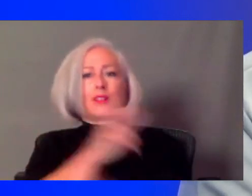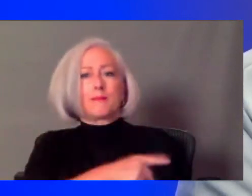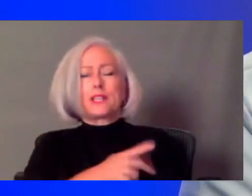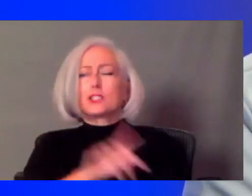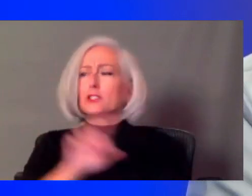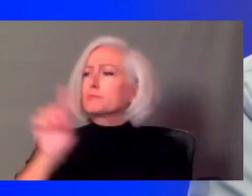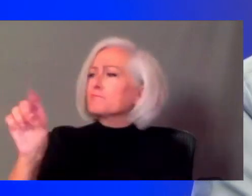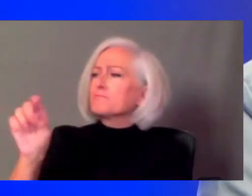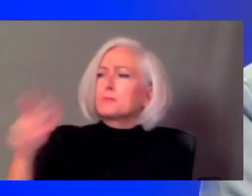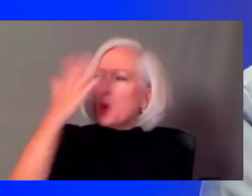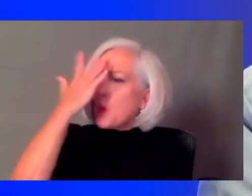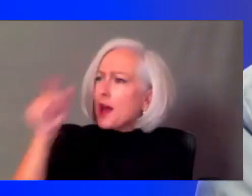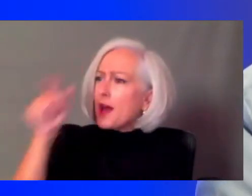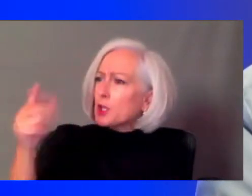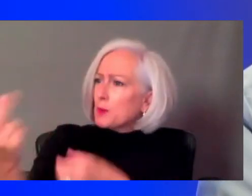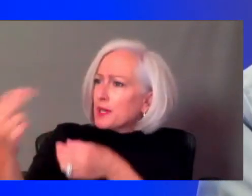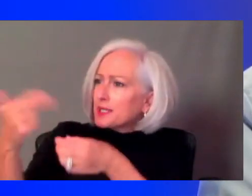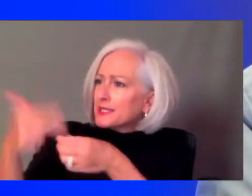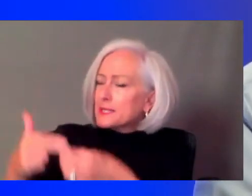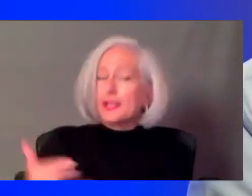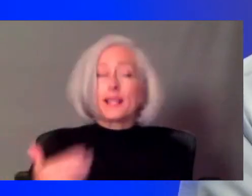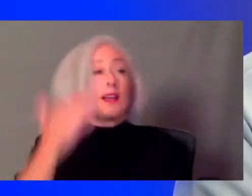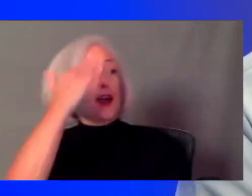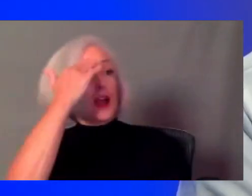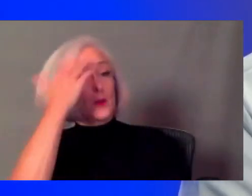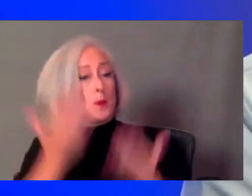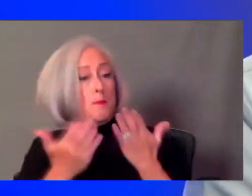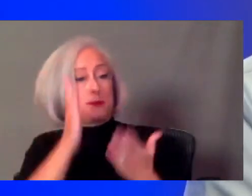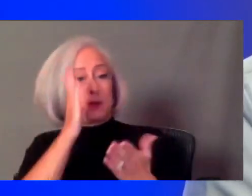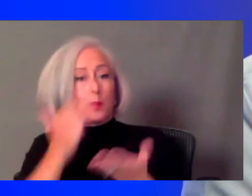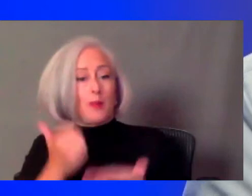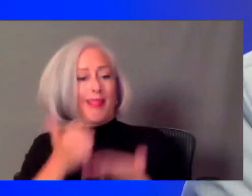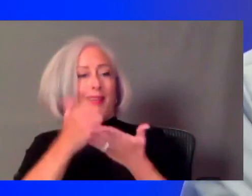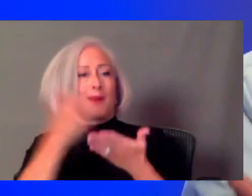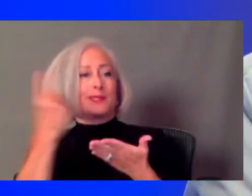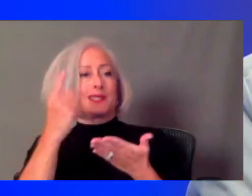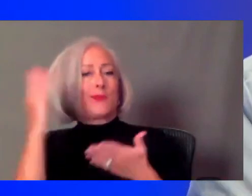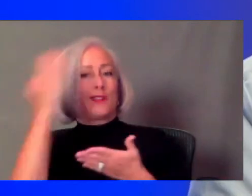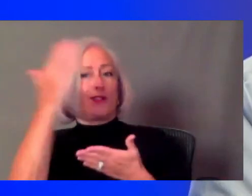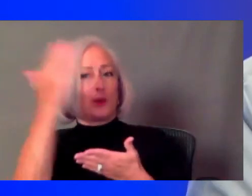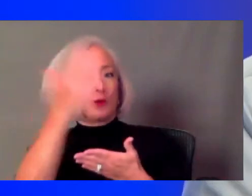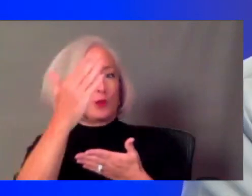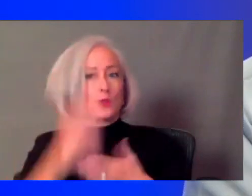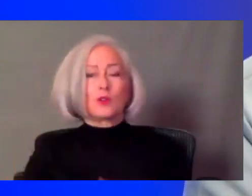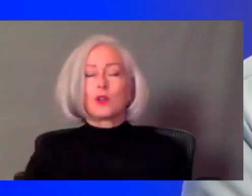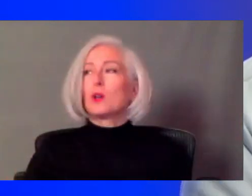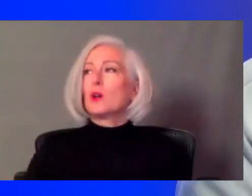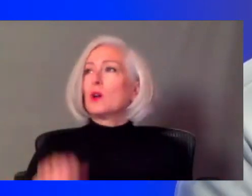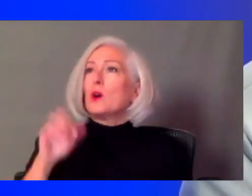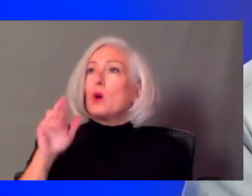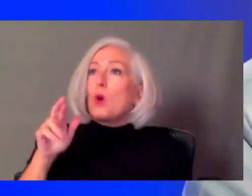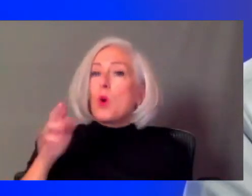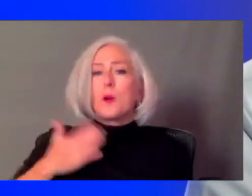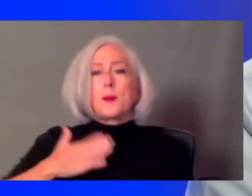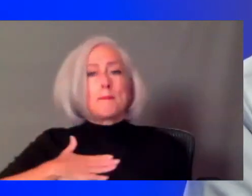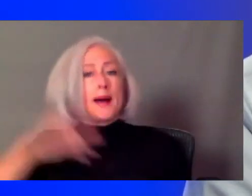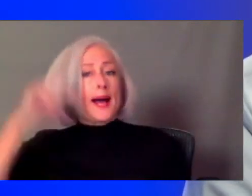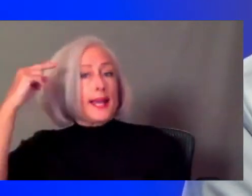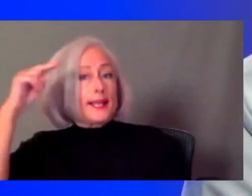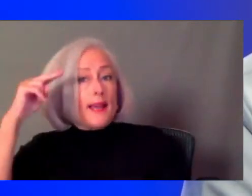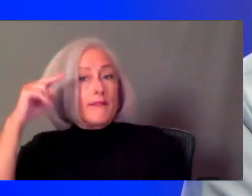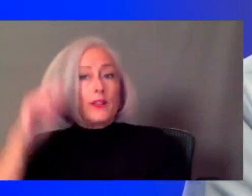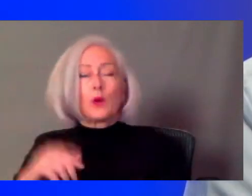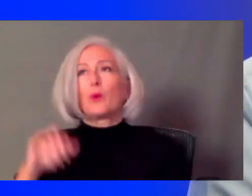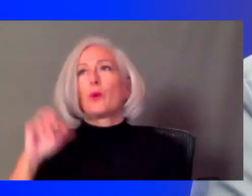doing this is that our patients that participate, they learn so much more about their bodies and about their disease because they get so much